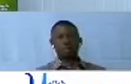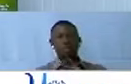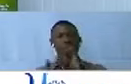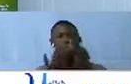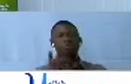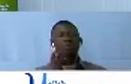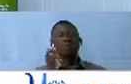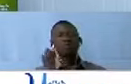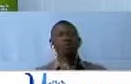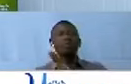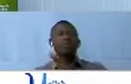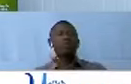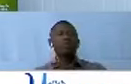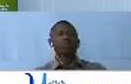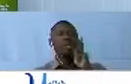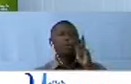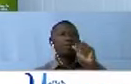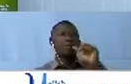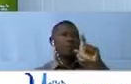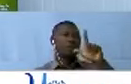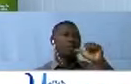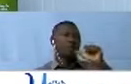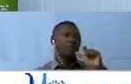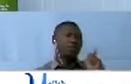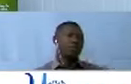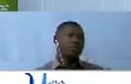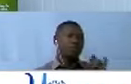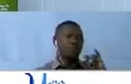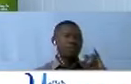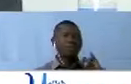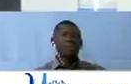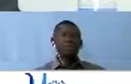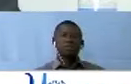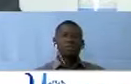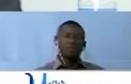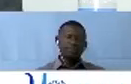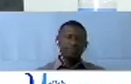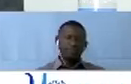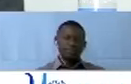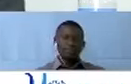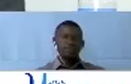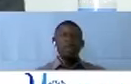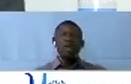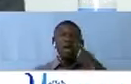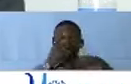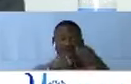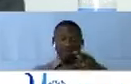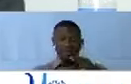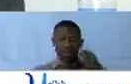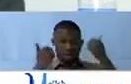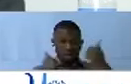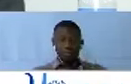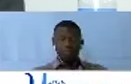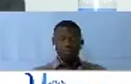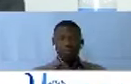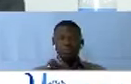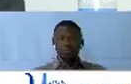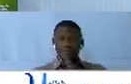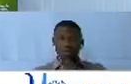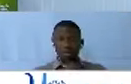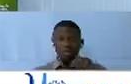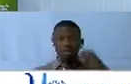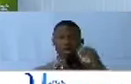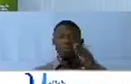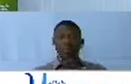Kalaji la tundu Zalamori Kordato. And this was after the coup d'etat. In kada kabrin coup d'etat tembita foka. Postings was before the